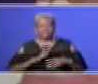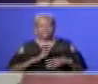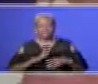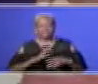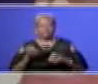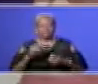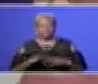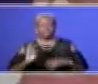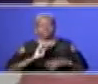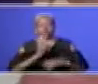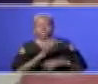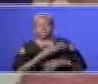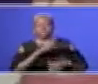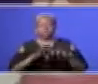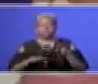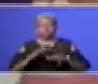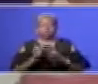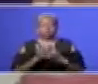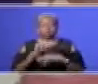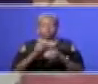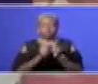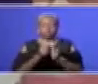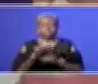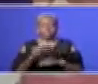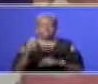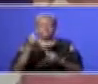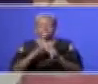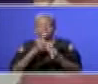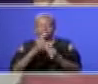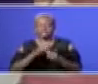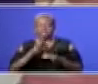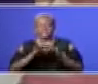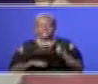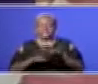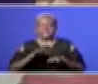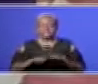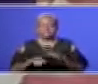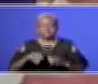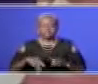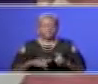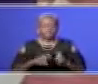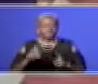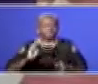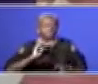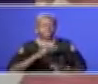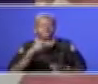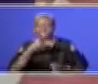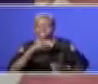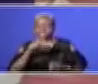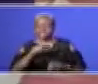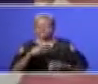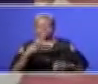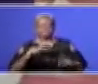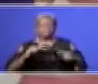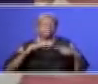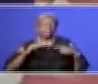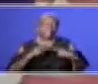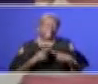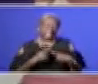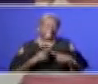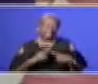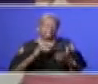through with them every step of the way, and we can tell you the pain and the agony that has